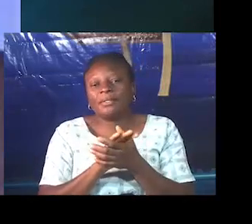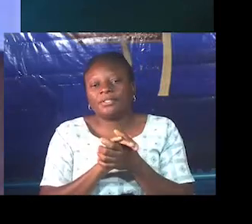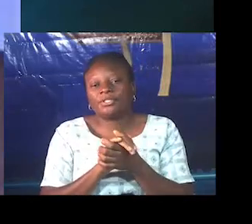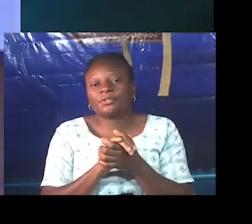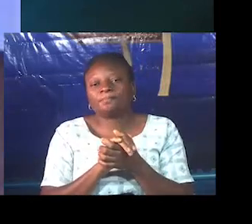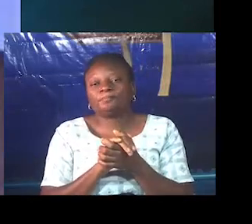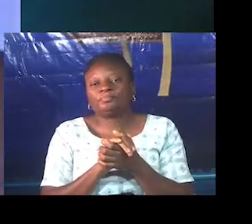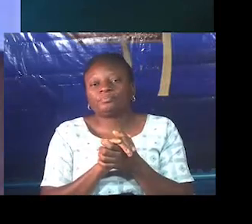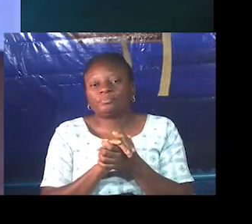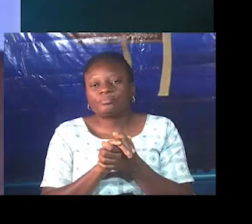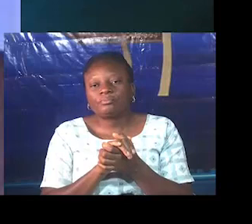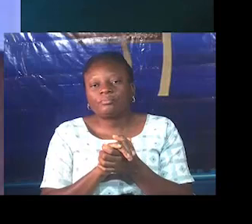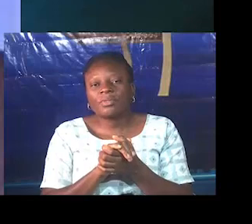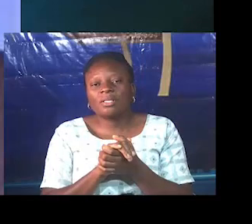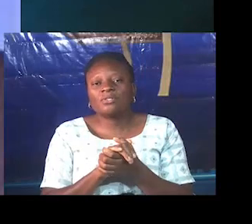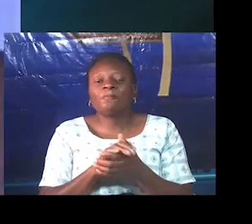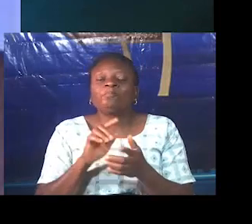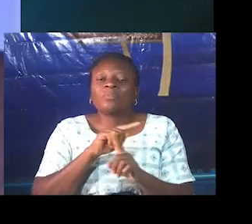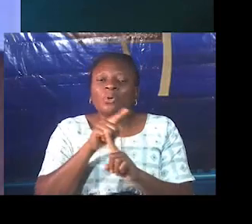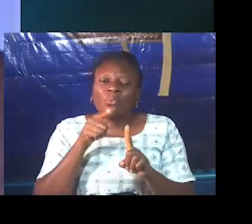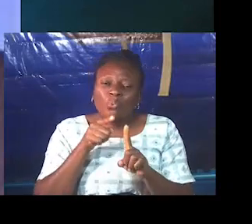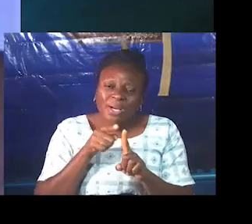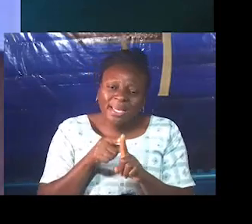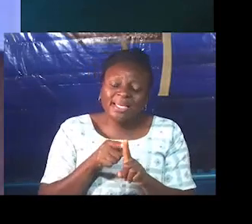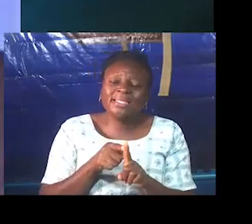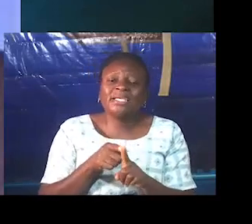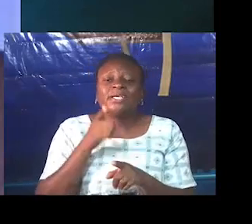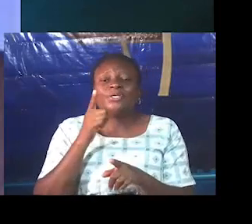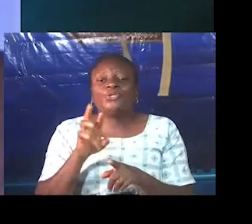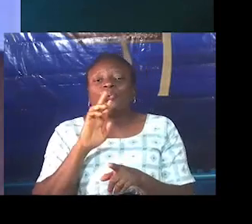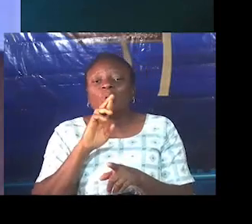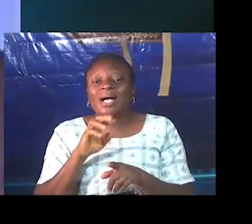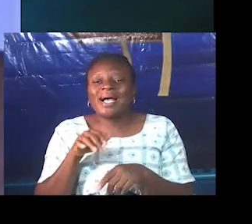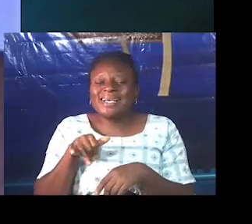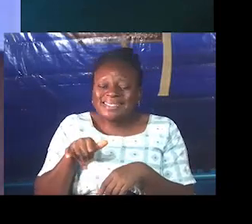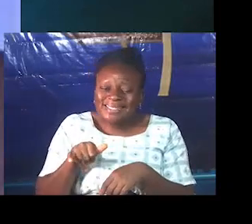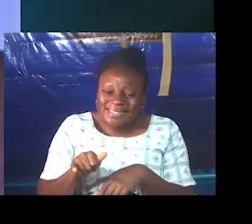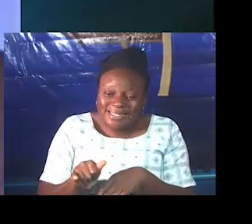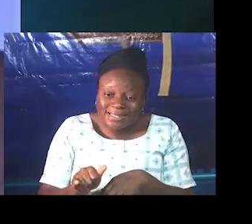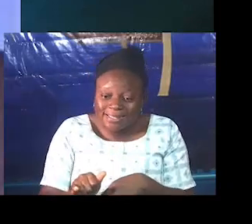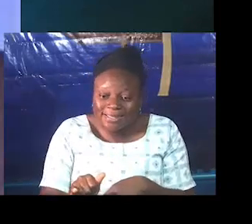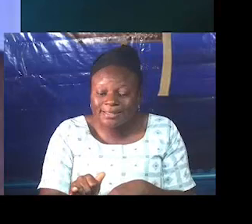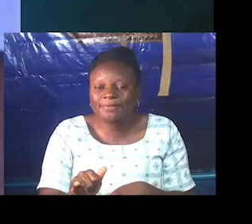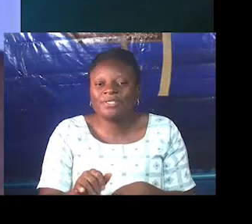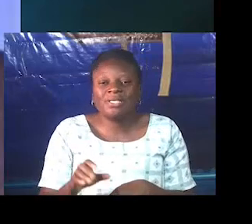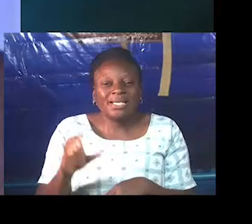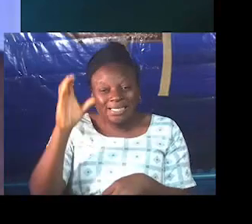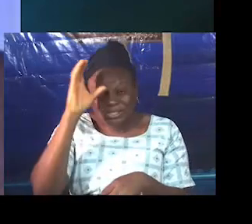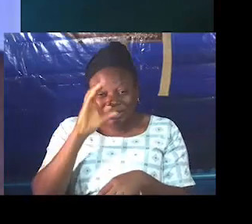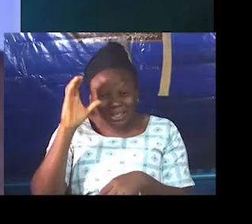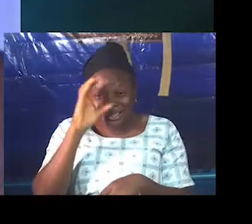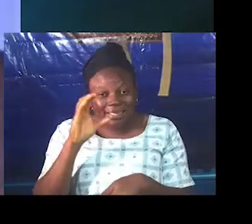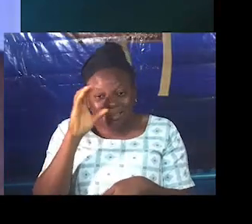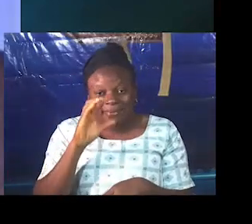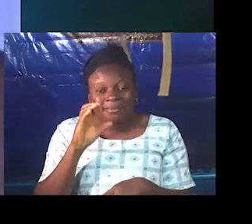God, your courtship had not started. And there is no need to begin to discuss or walk hand in hand and begin to say, okay, how